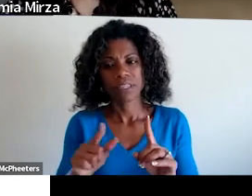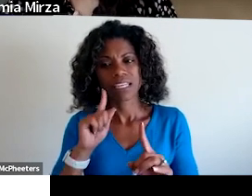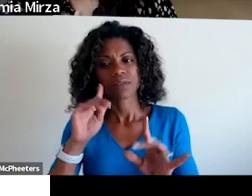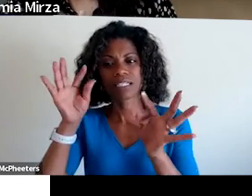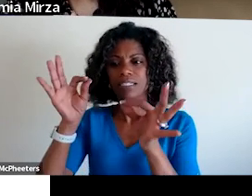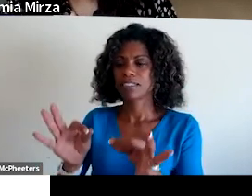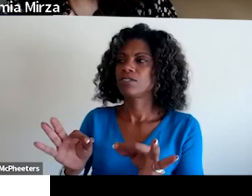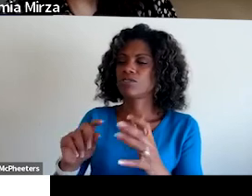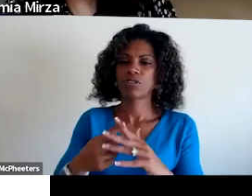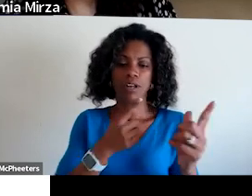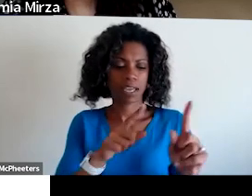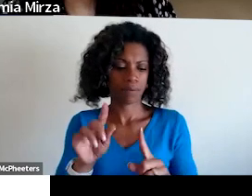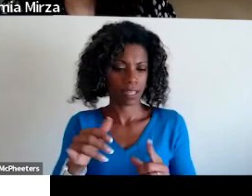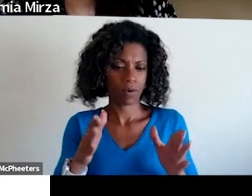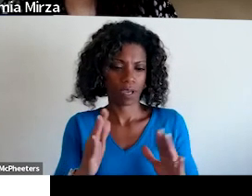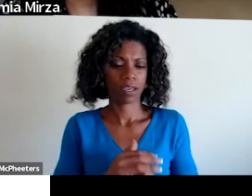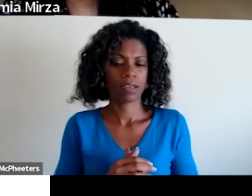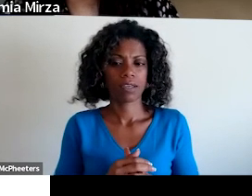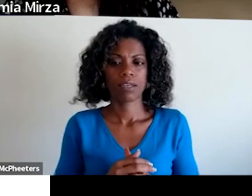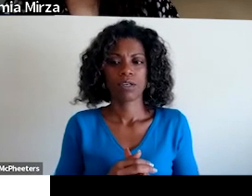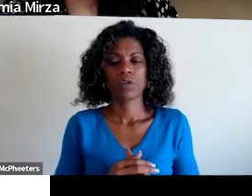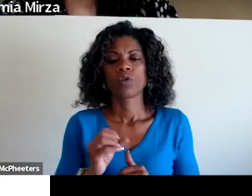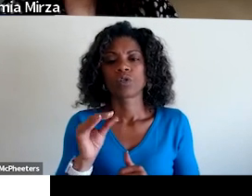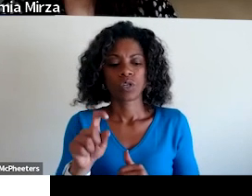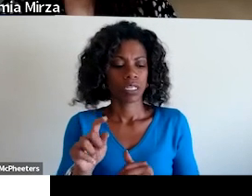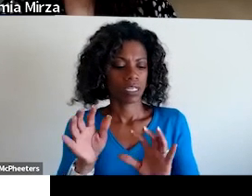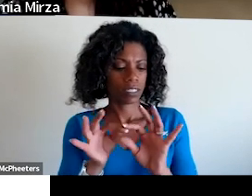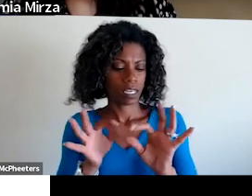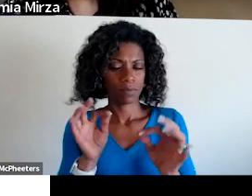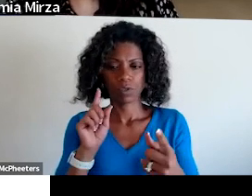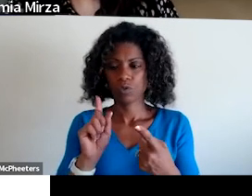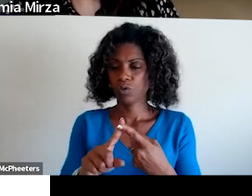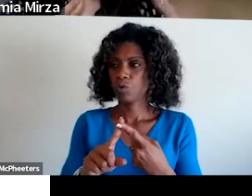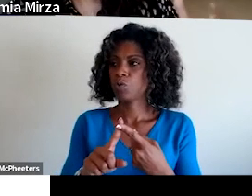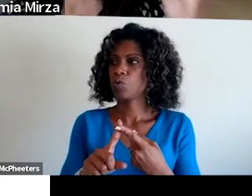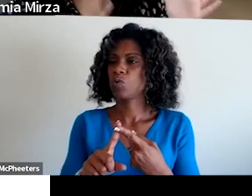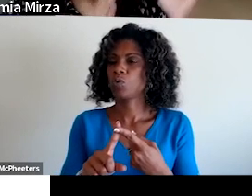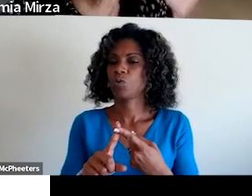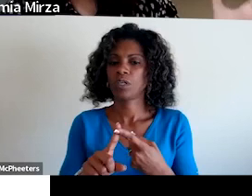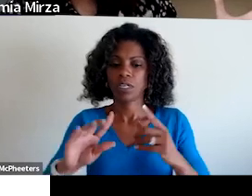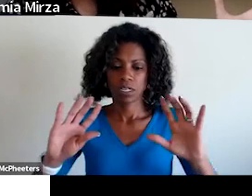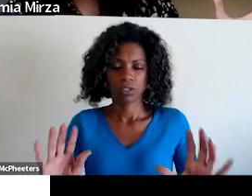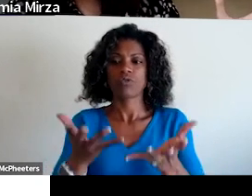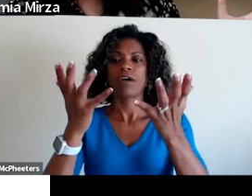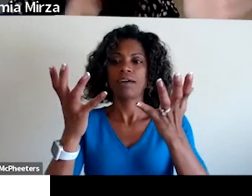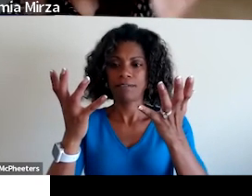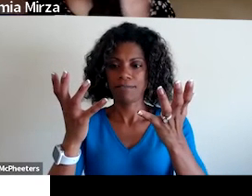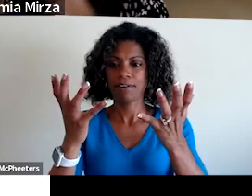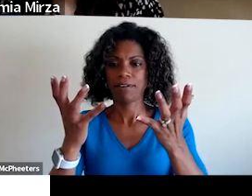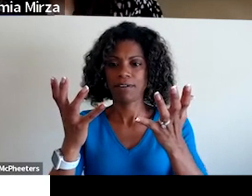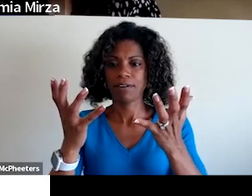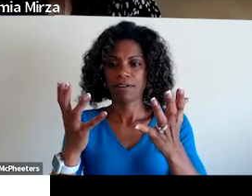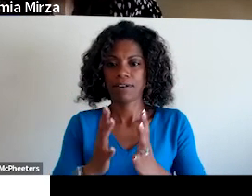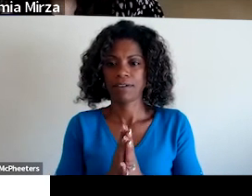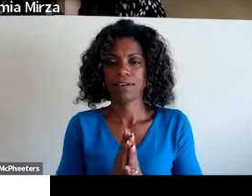so for us, the goal is your statements to drive your organization's actions. The evolution is to go from a statement